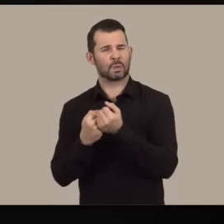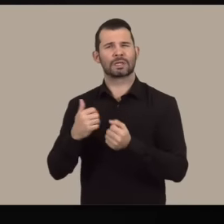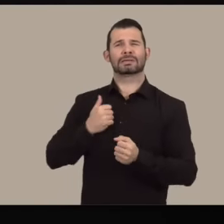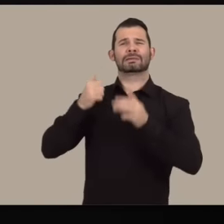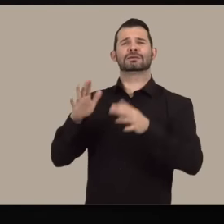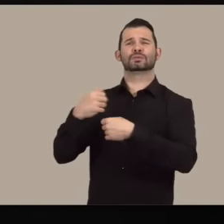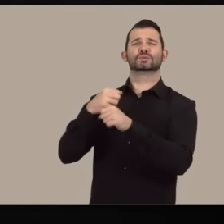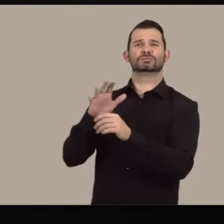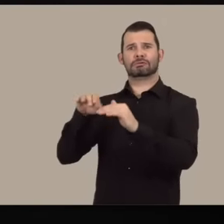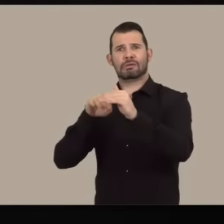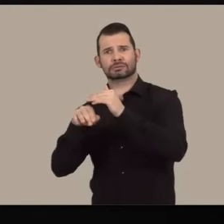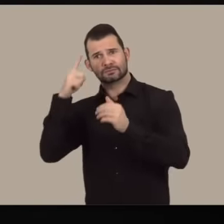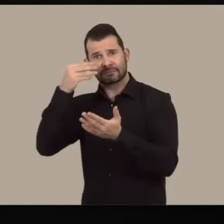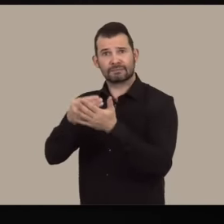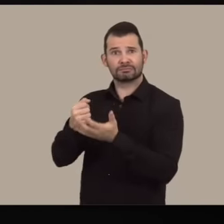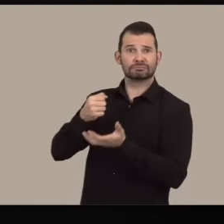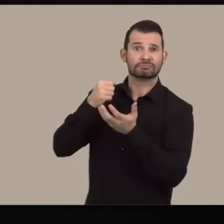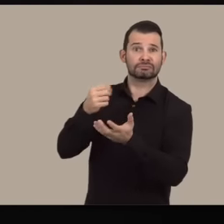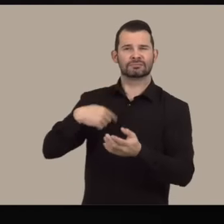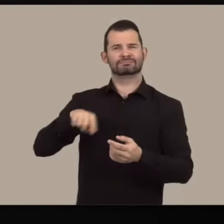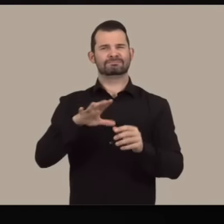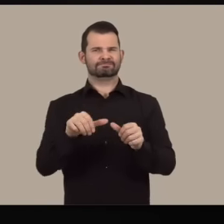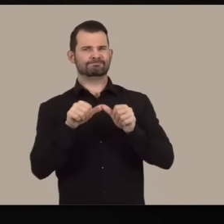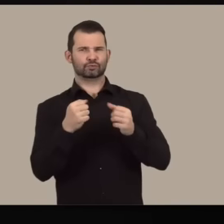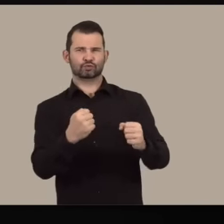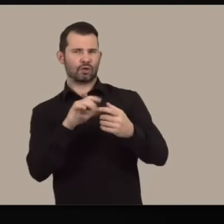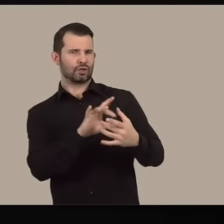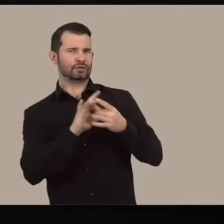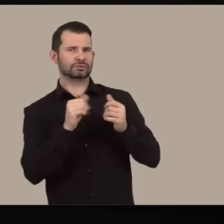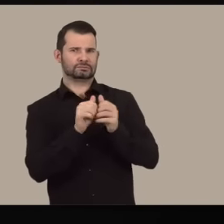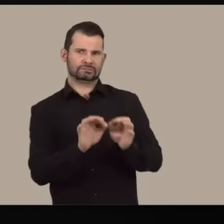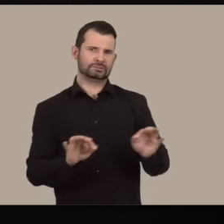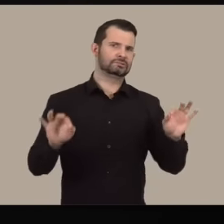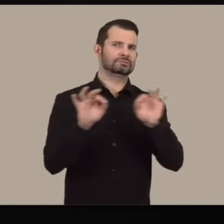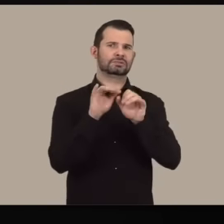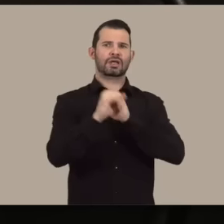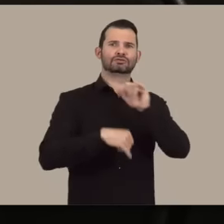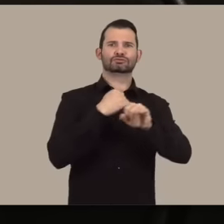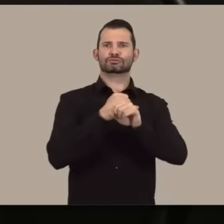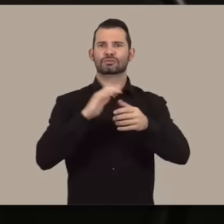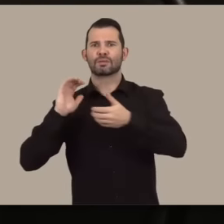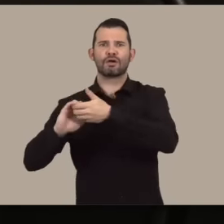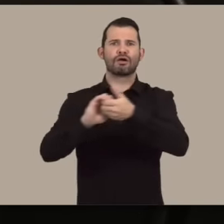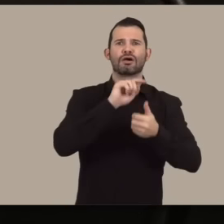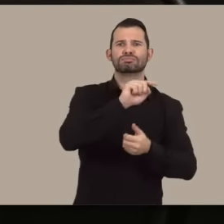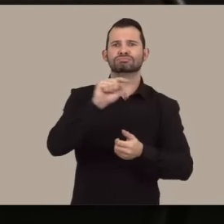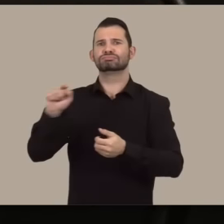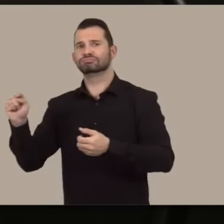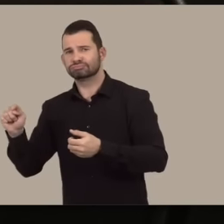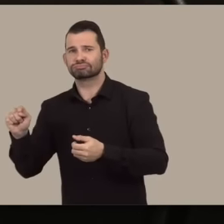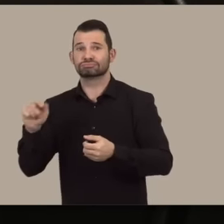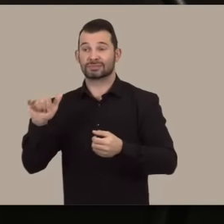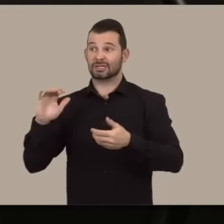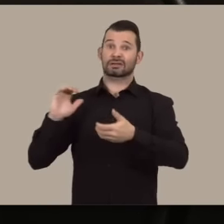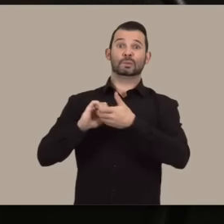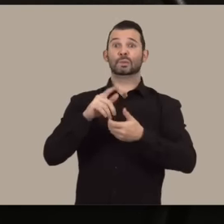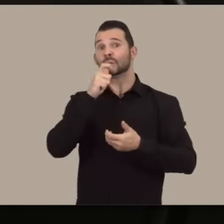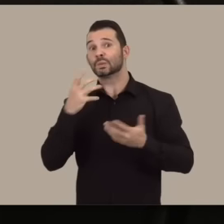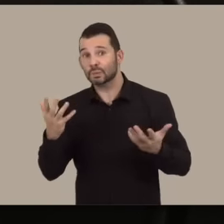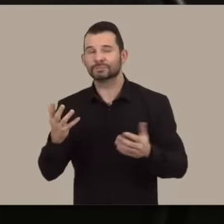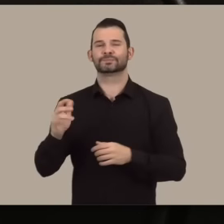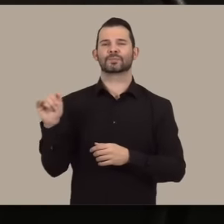Heritage. To support Canadian producers' access to funding, we maintain strong relations with